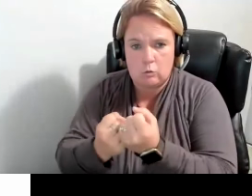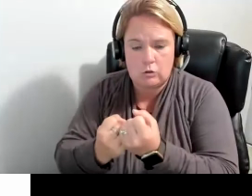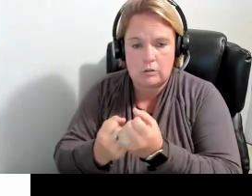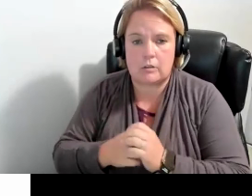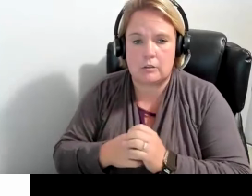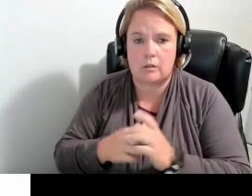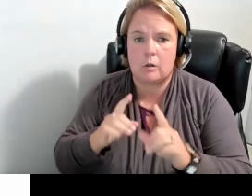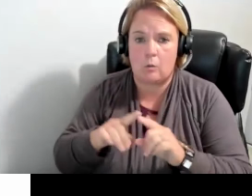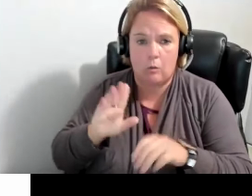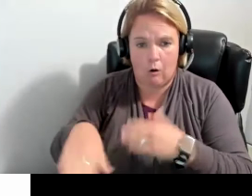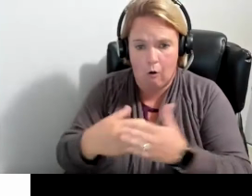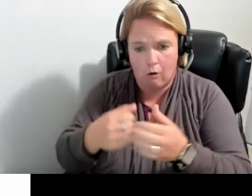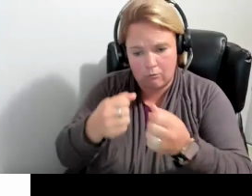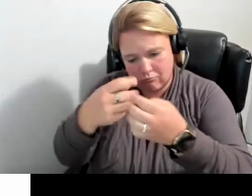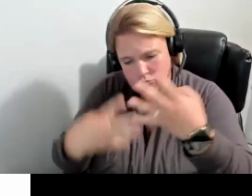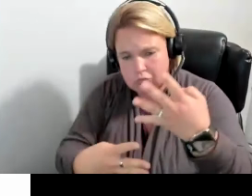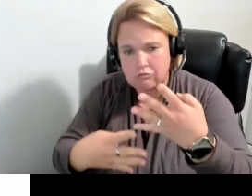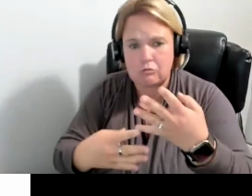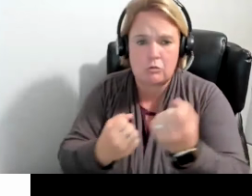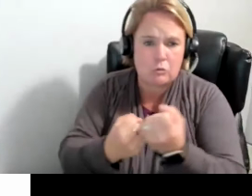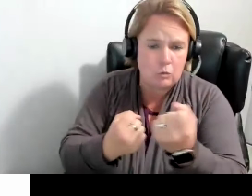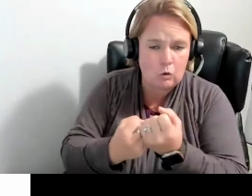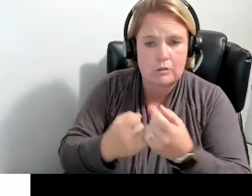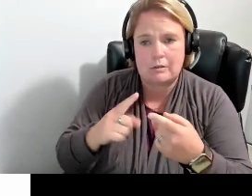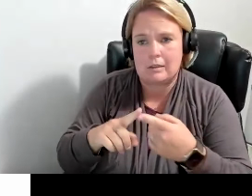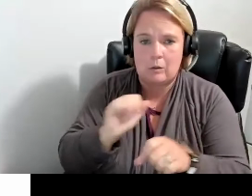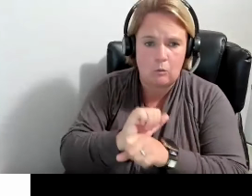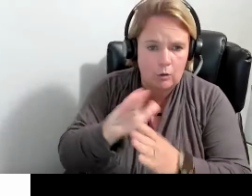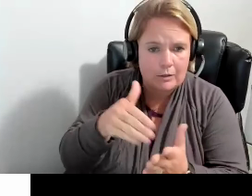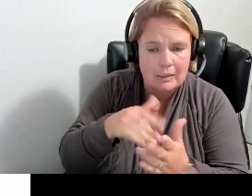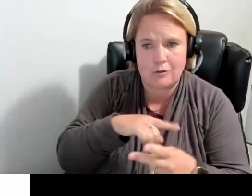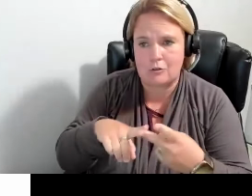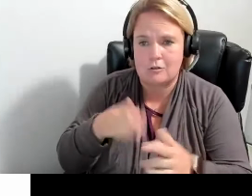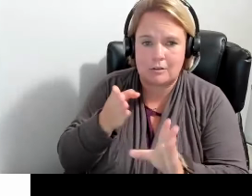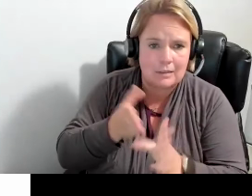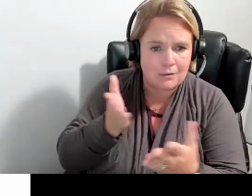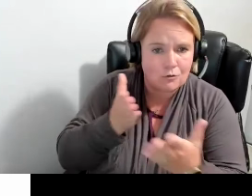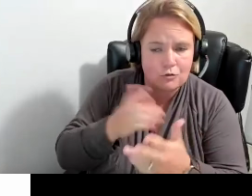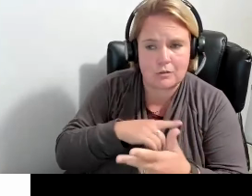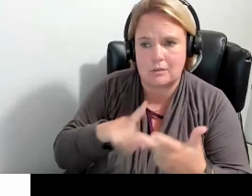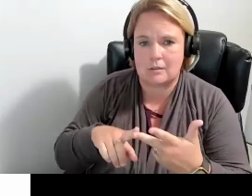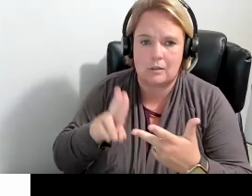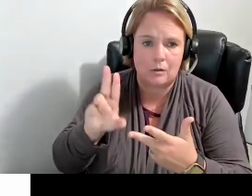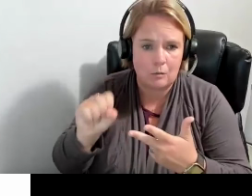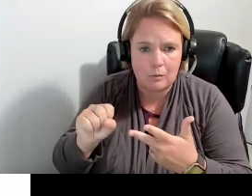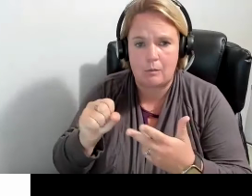those supports I listed before, career and employment center, psych services, and bus pass, all those different resources